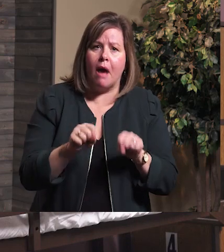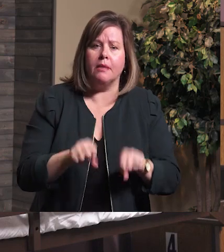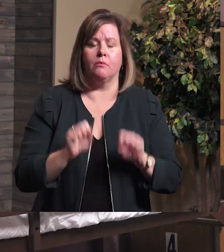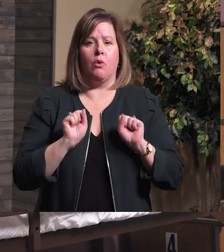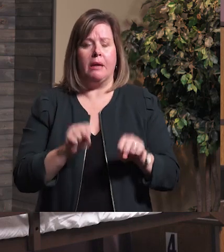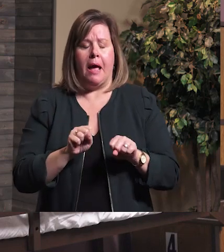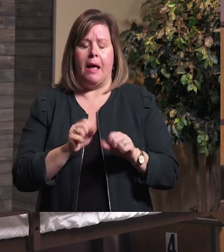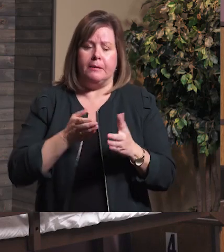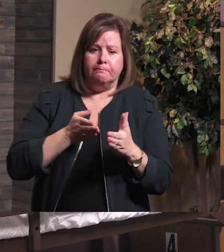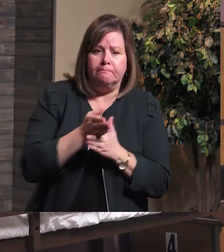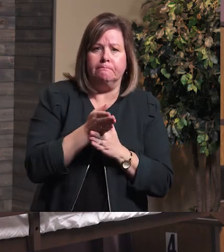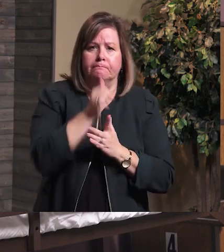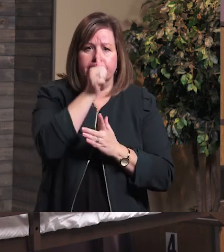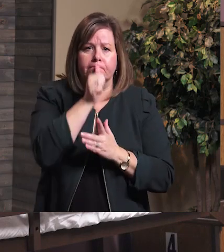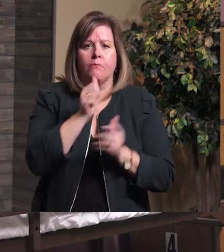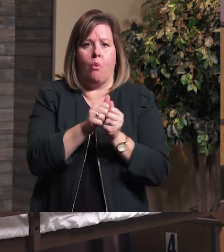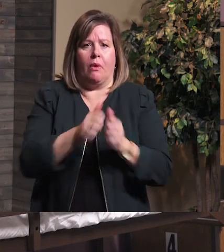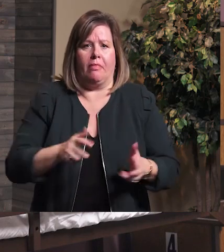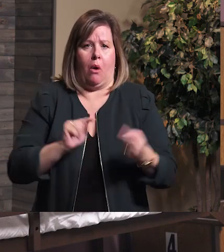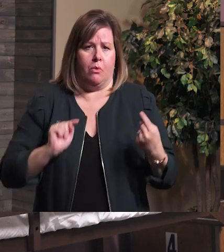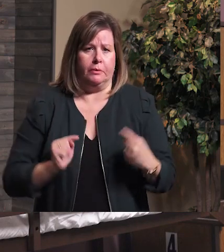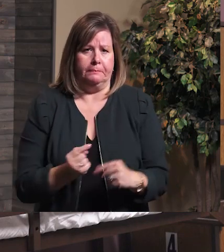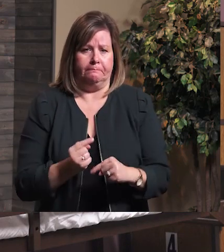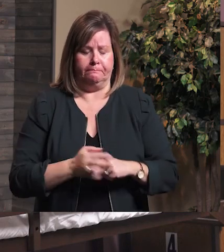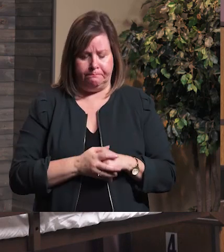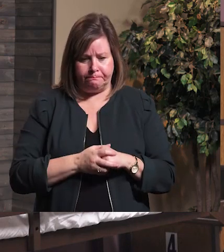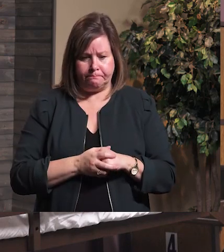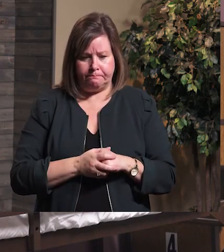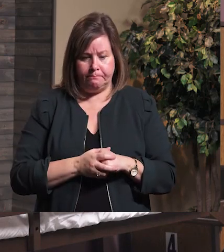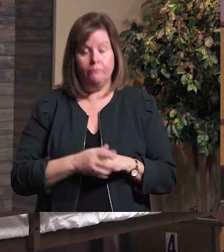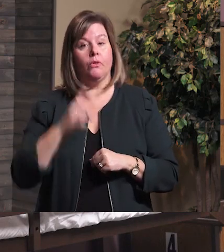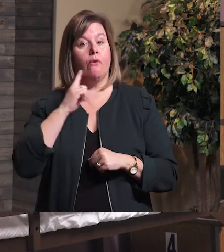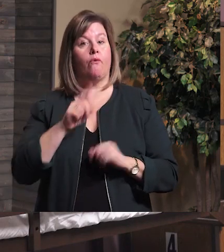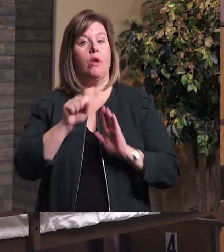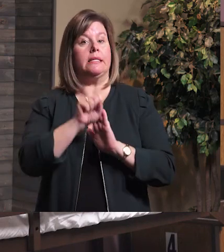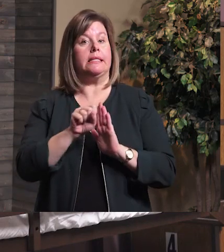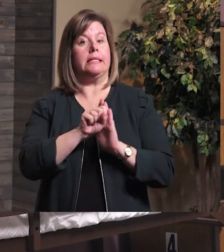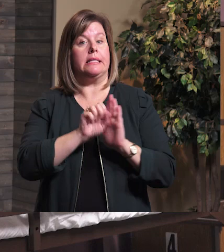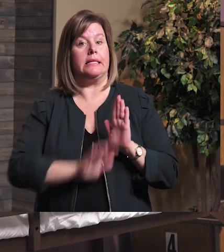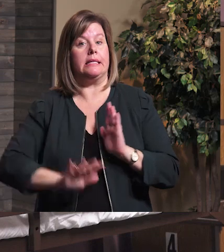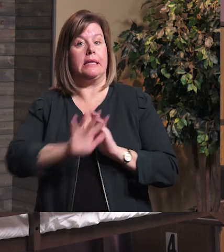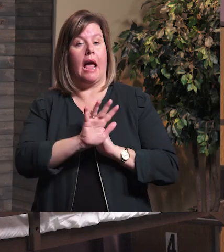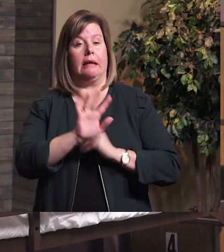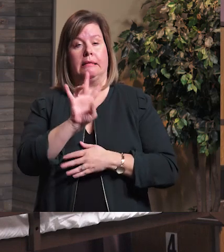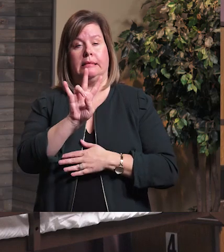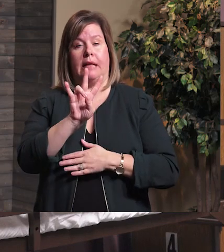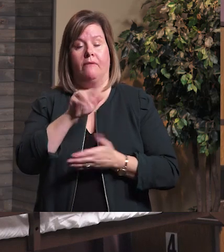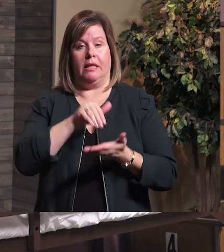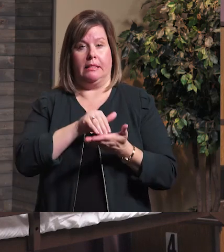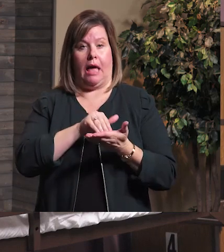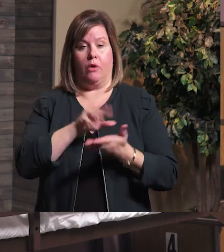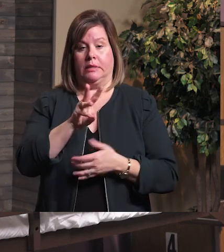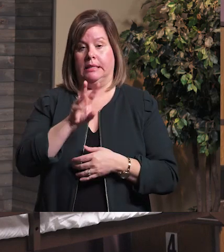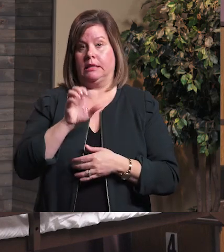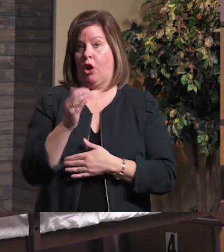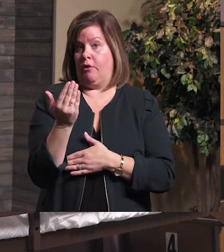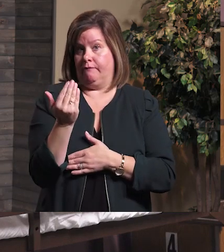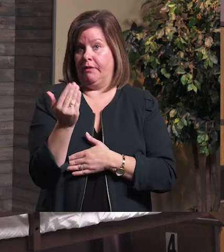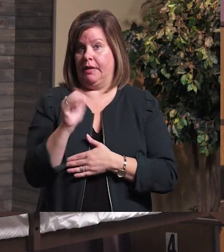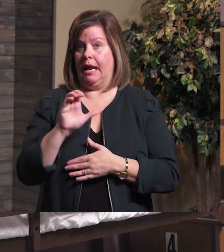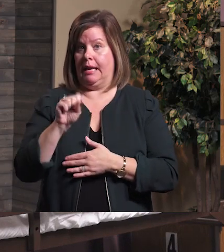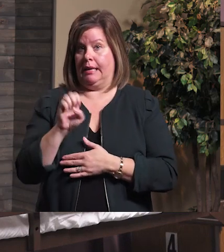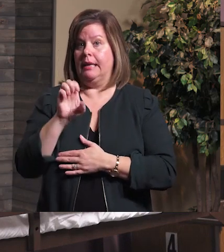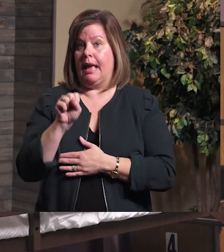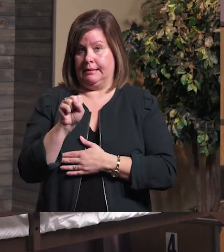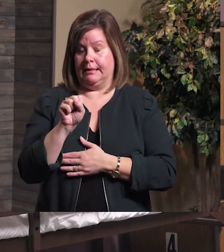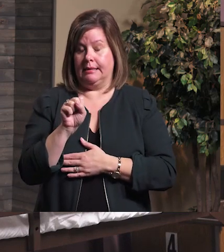possible get through this unharmed. Statewide, the last report has us at 7,615